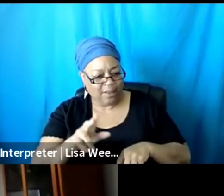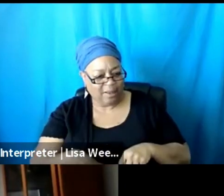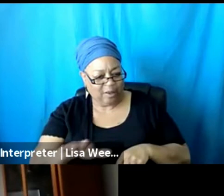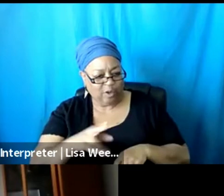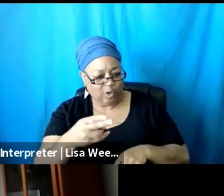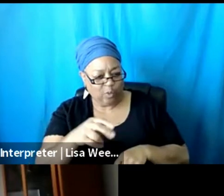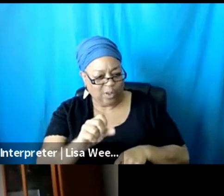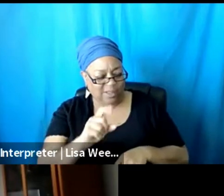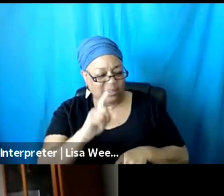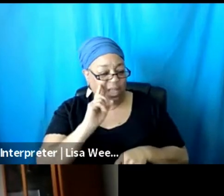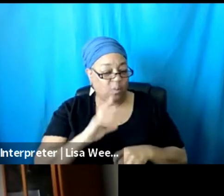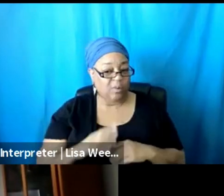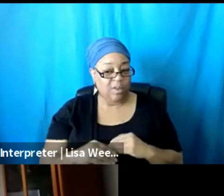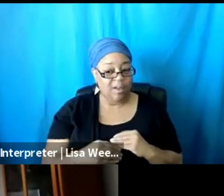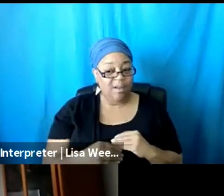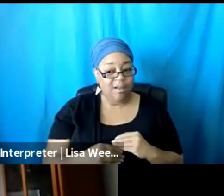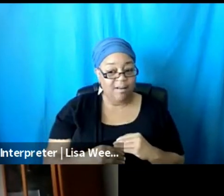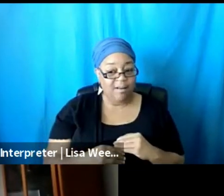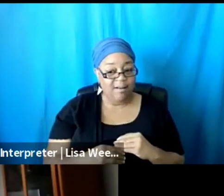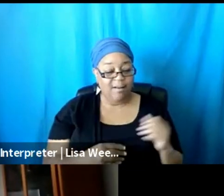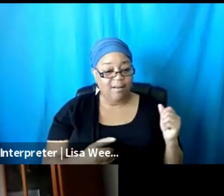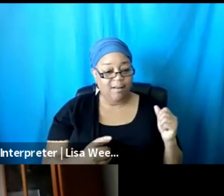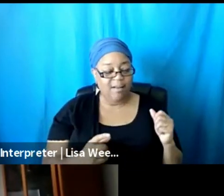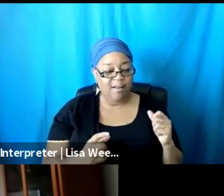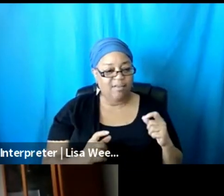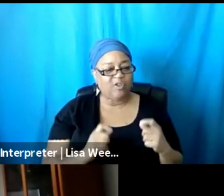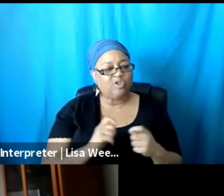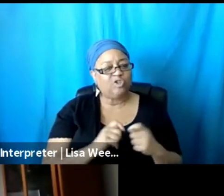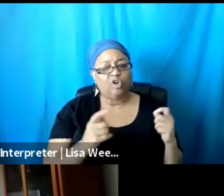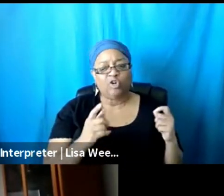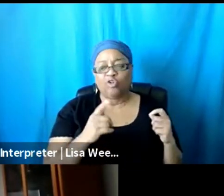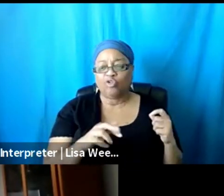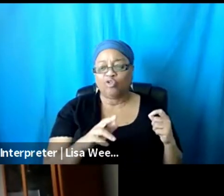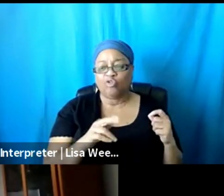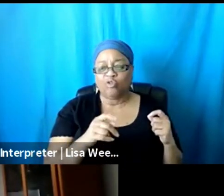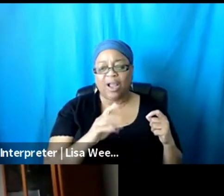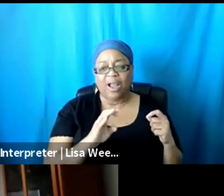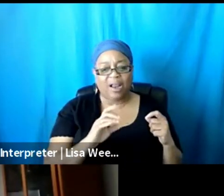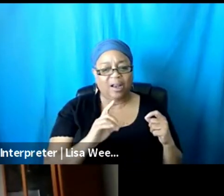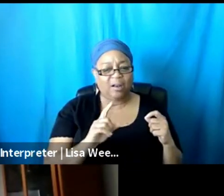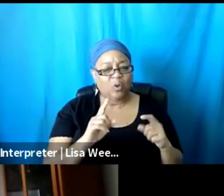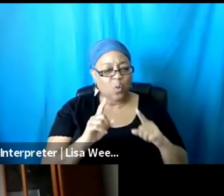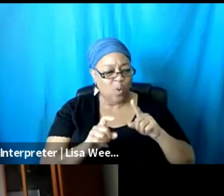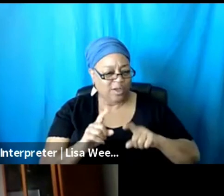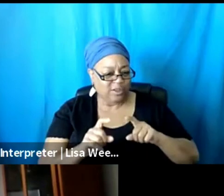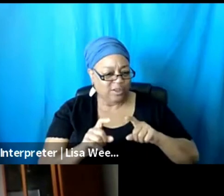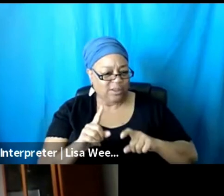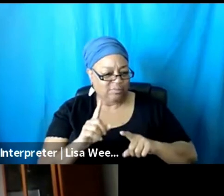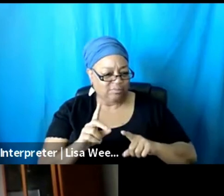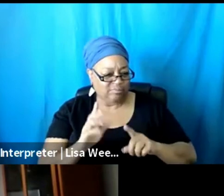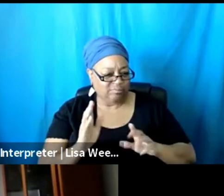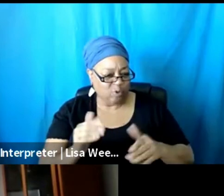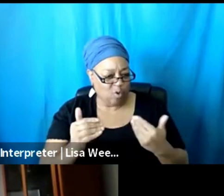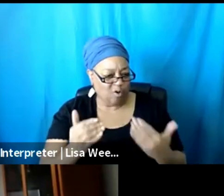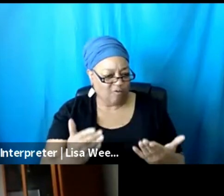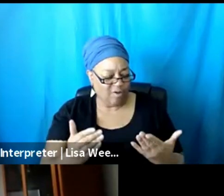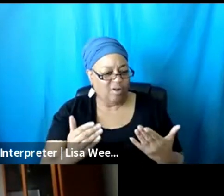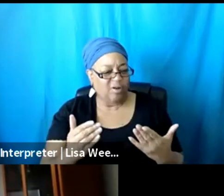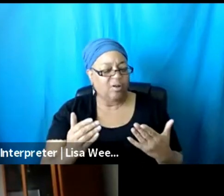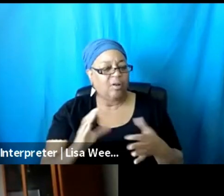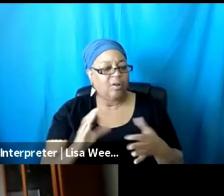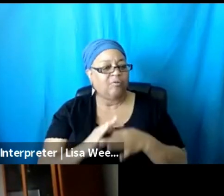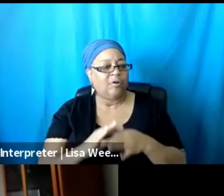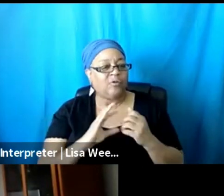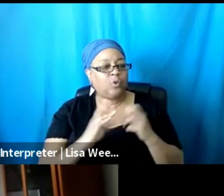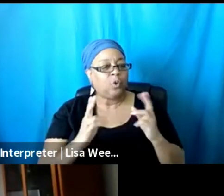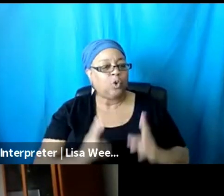I'll add to this, there's a certain grade, and I think that the questionnaire was posing relative to human